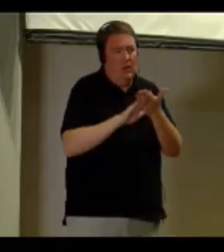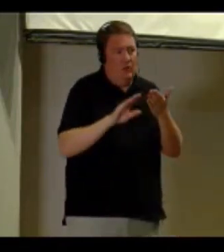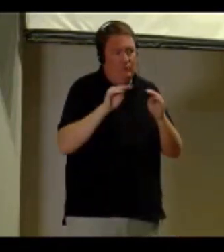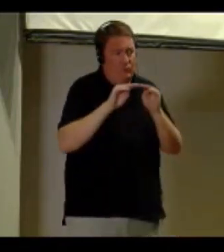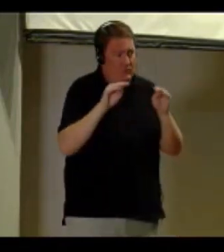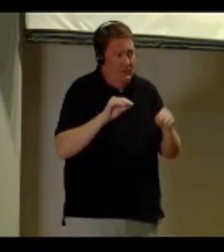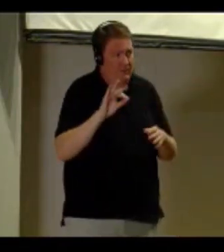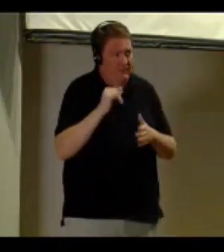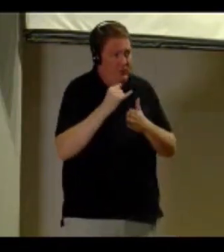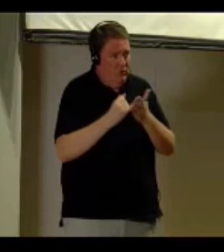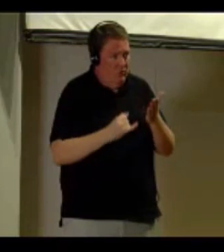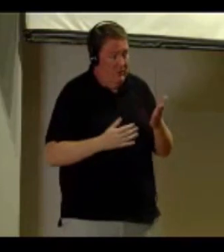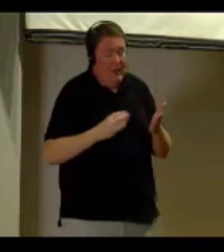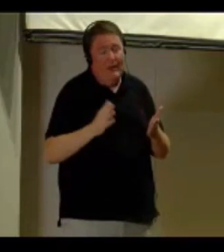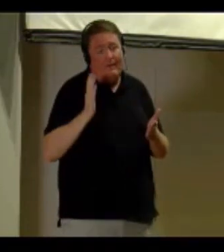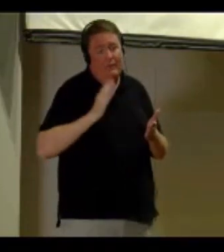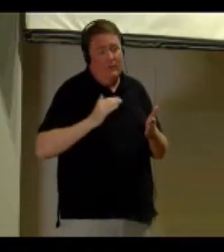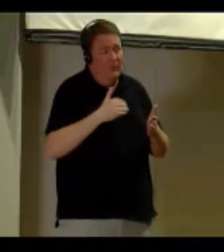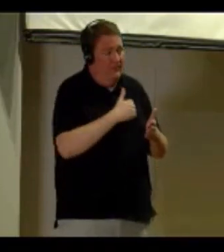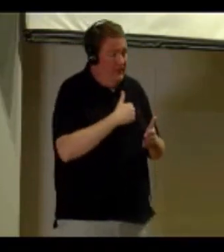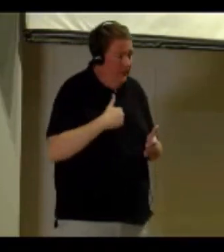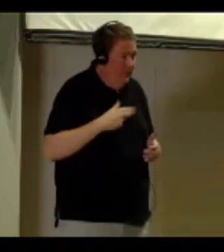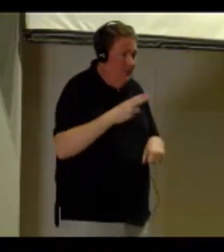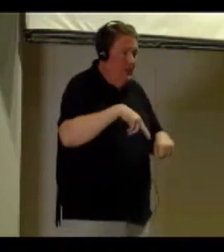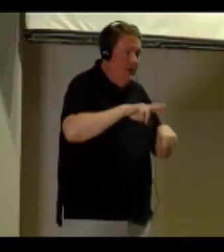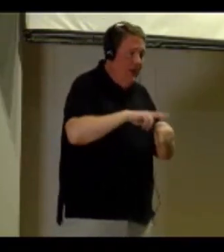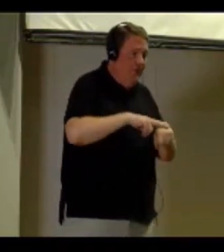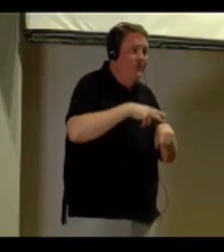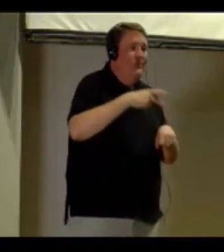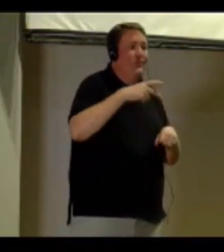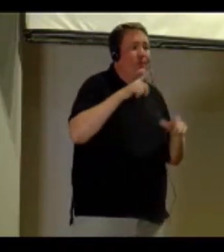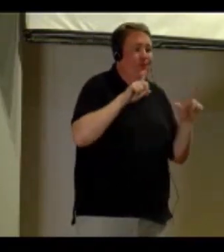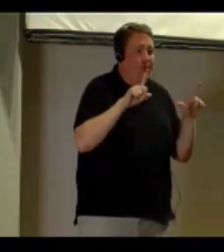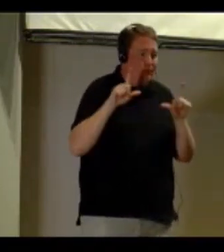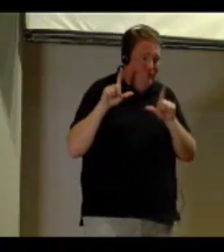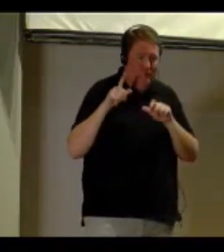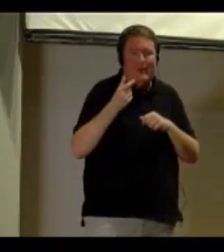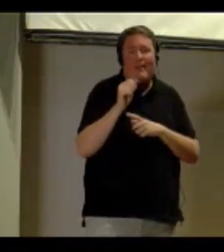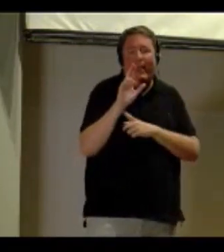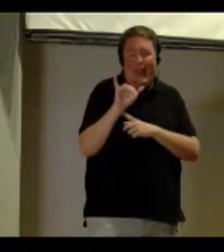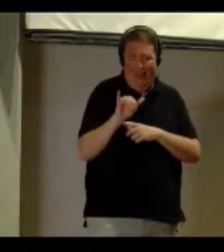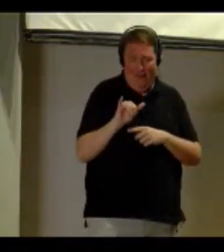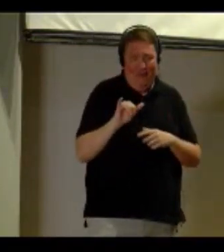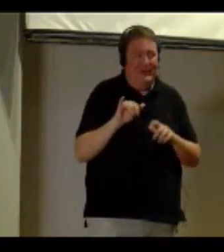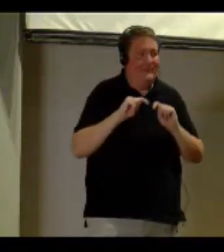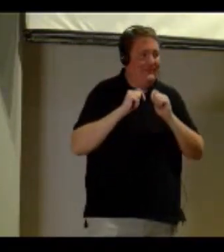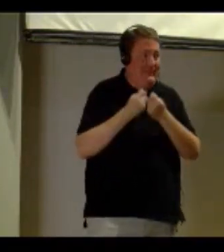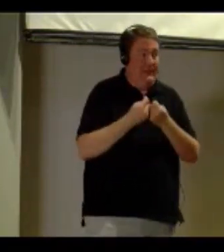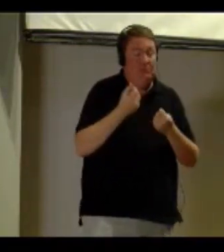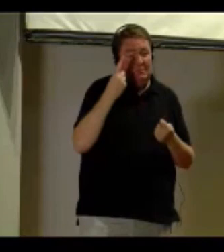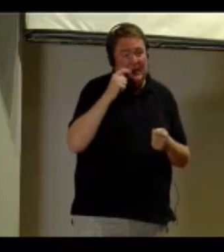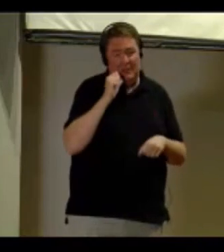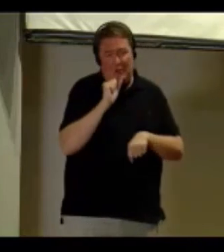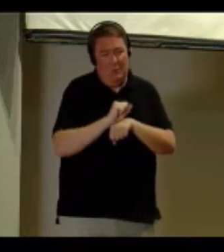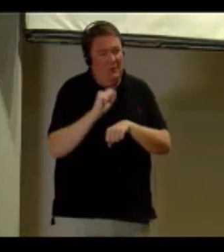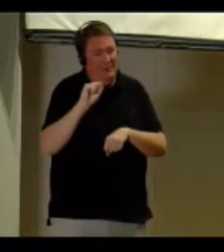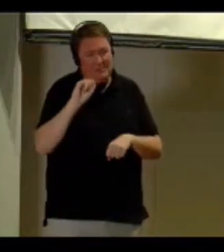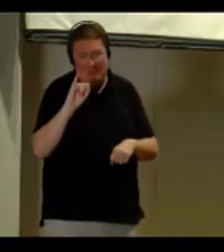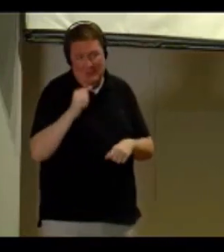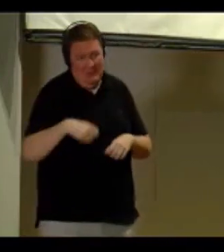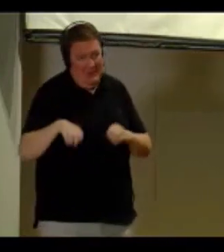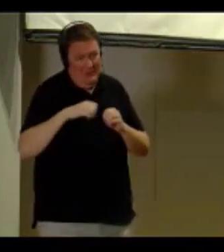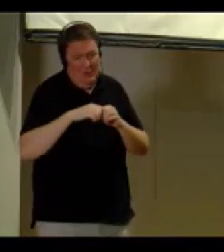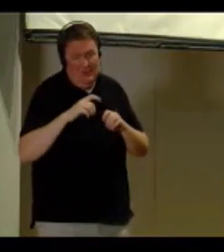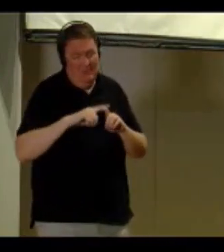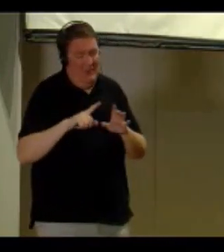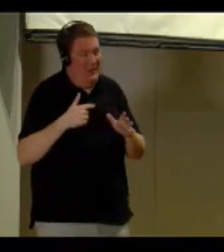former member of the National Portrait Gallery curatorial team. And although I'm no longer employed by the Smithsonian,